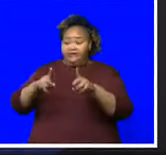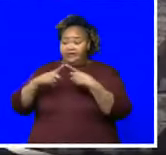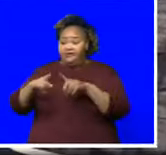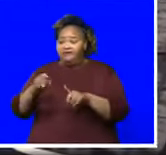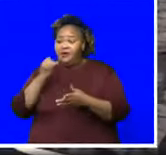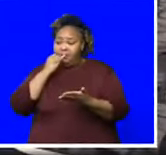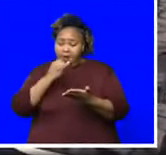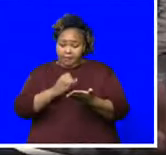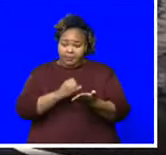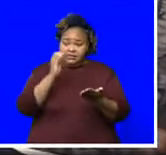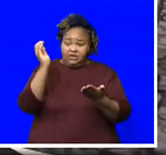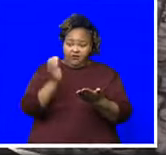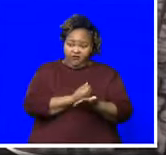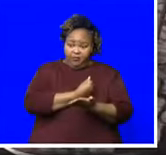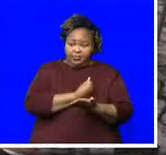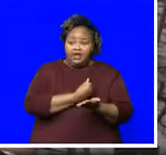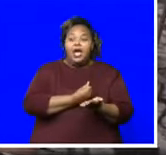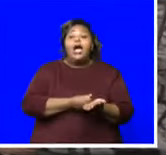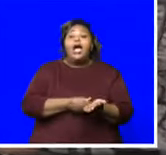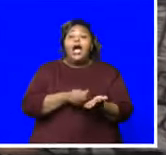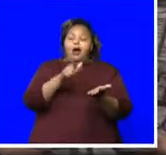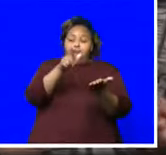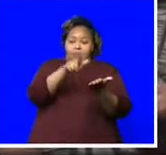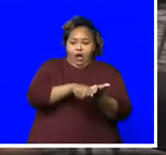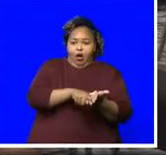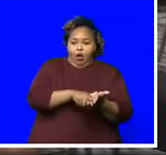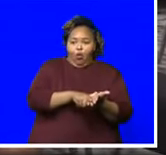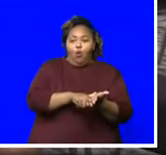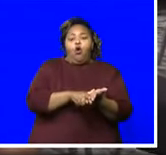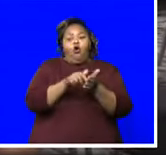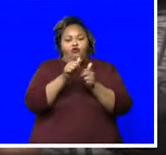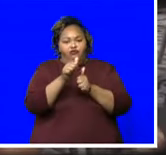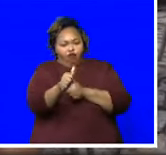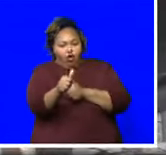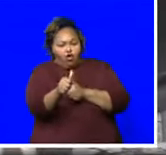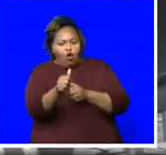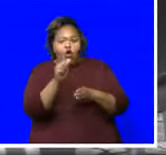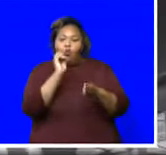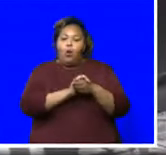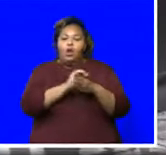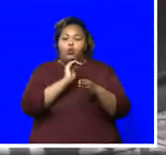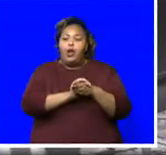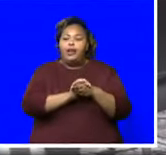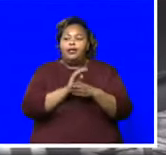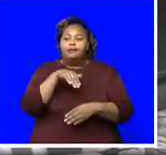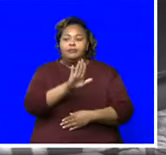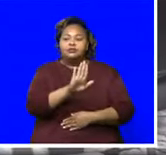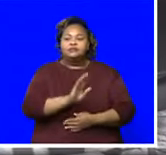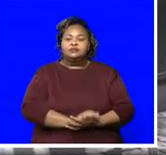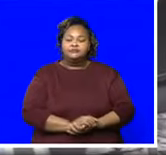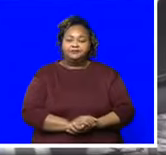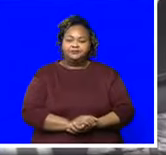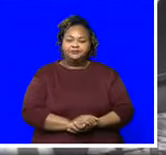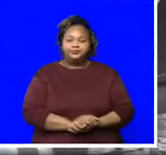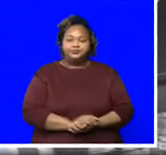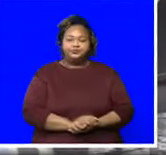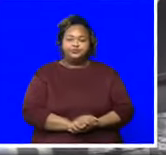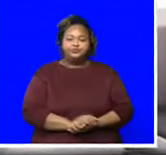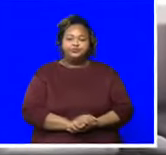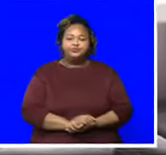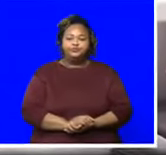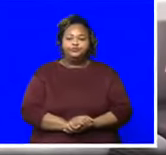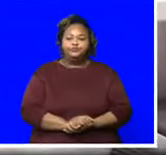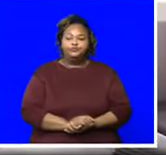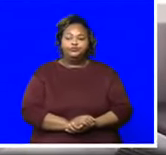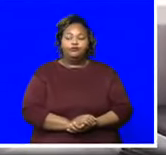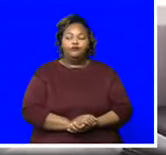imvumo tiwulandzela ngendlela lefanele umthetho. Tindzaba Eswatini TV kubika Nelson Dlangamandla kunambongwa